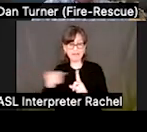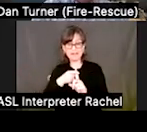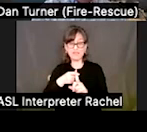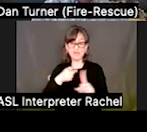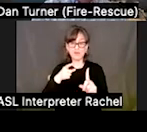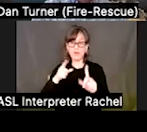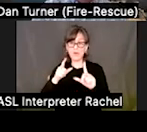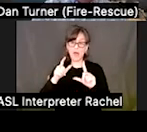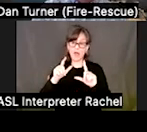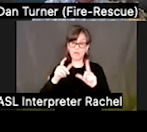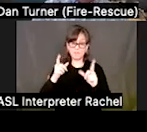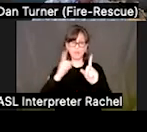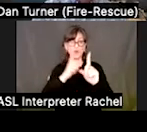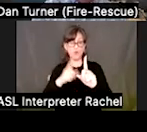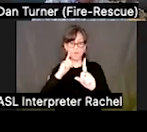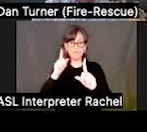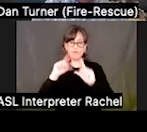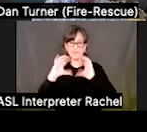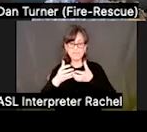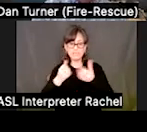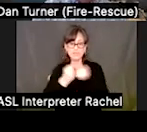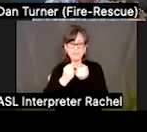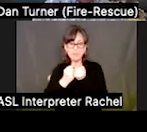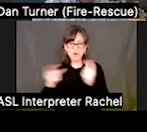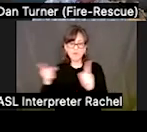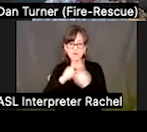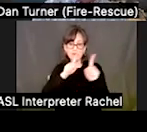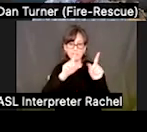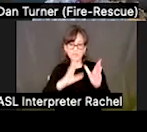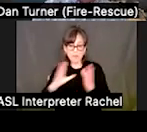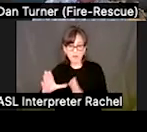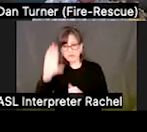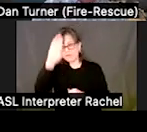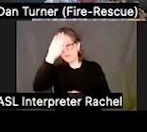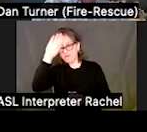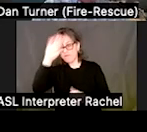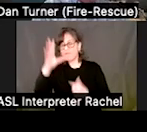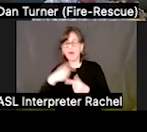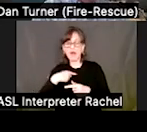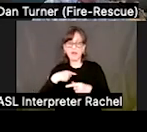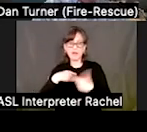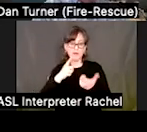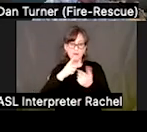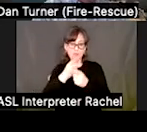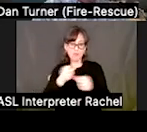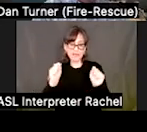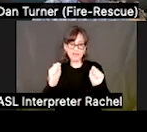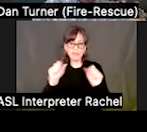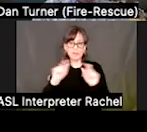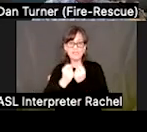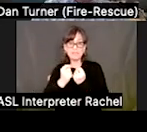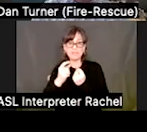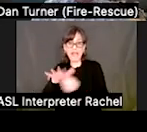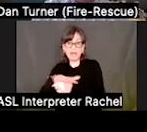management team was to support the first responders, the hand crews, the fire rescue teams, other responders, and take the load off the local responders